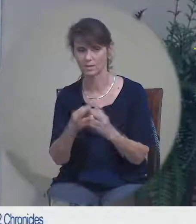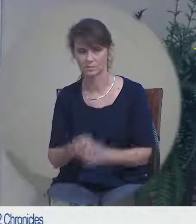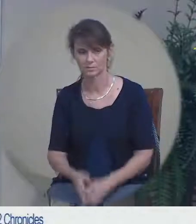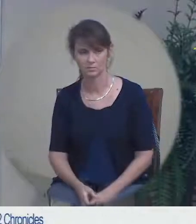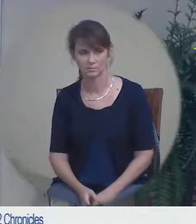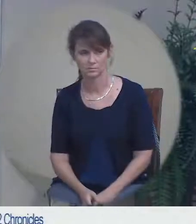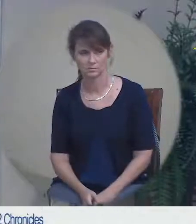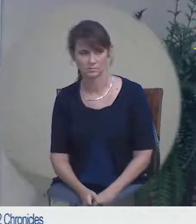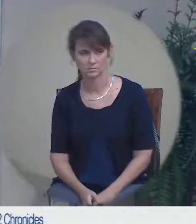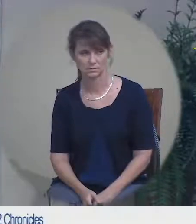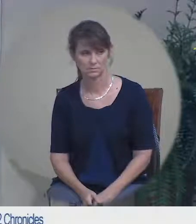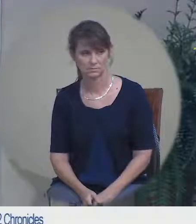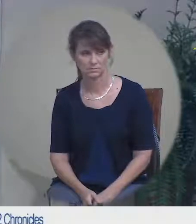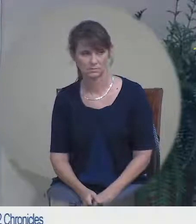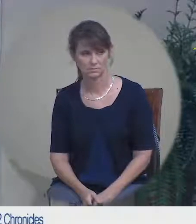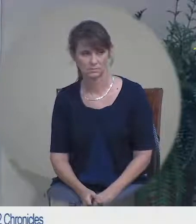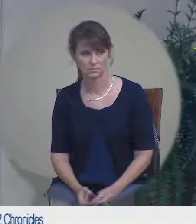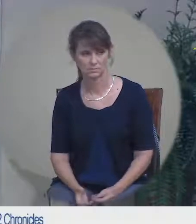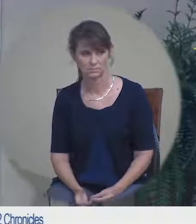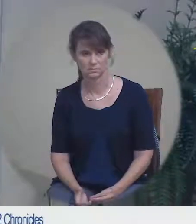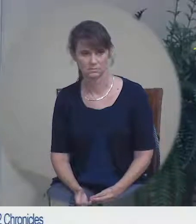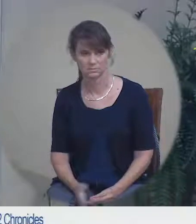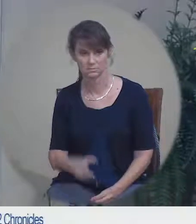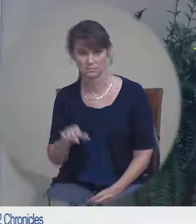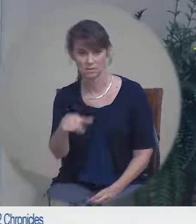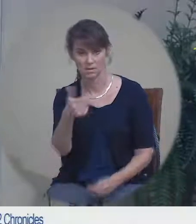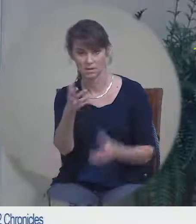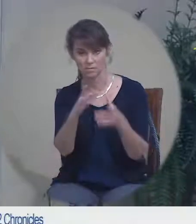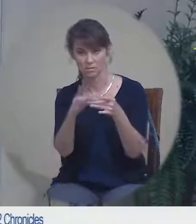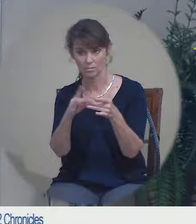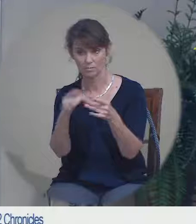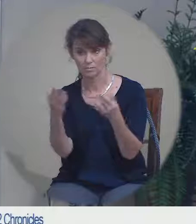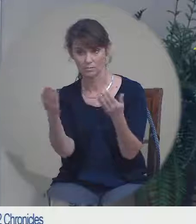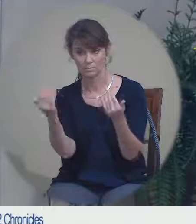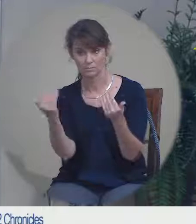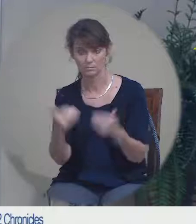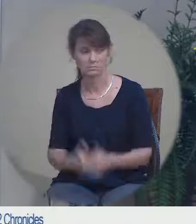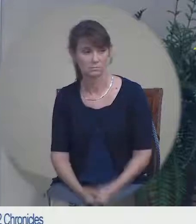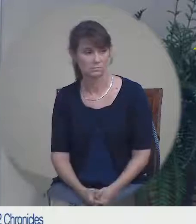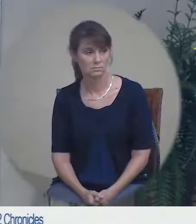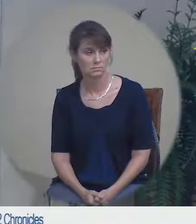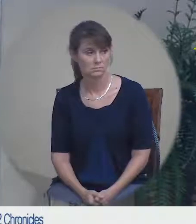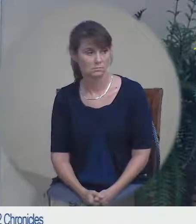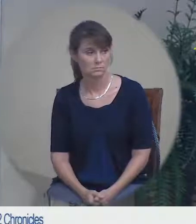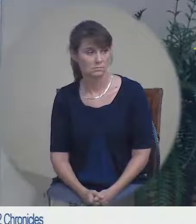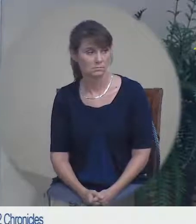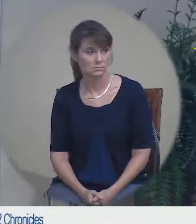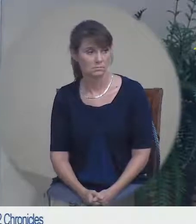this? And then that you stood out for you in that text?